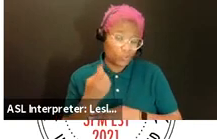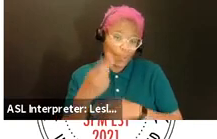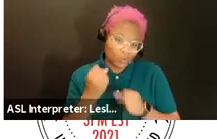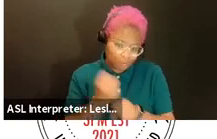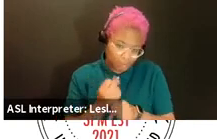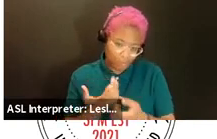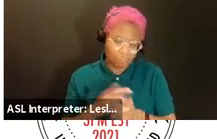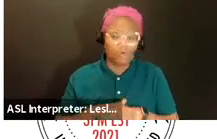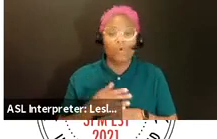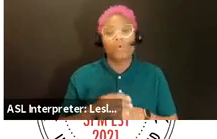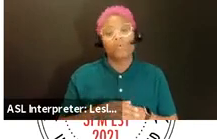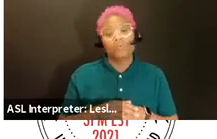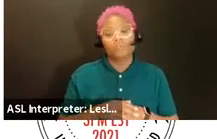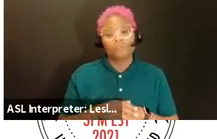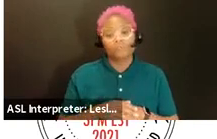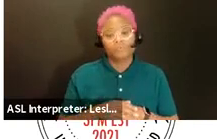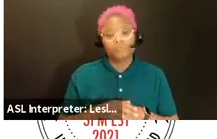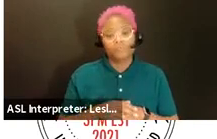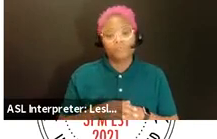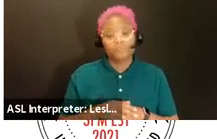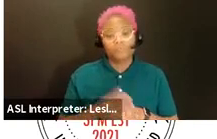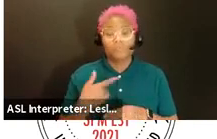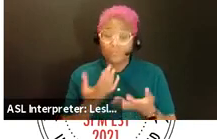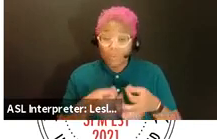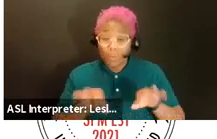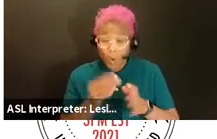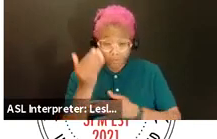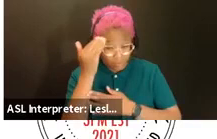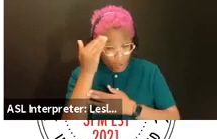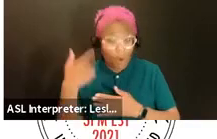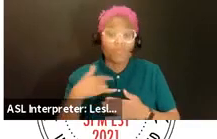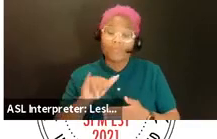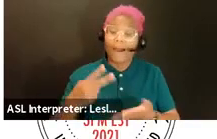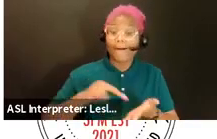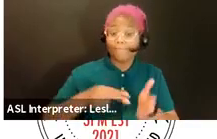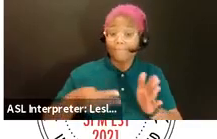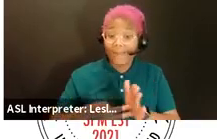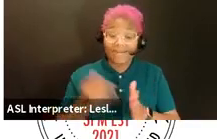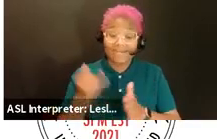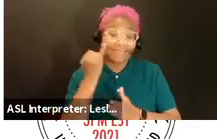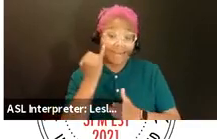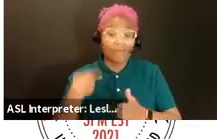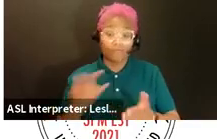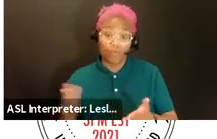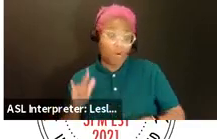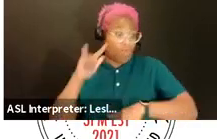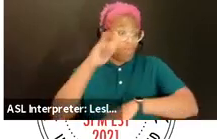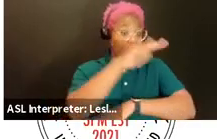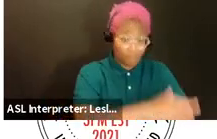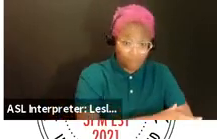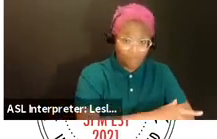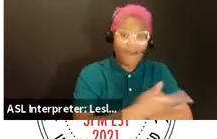embassy. That's important to know, because it's also they can be multiple entry if the reason for coming to the US is the